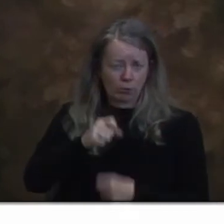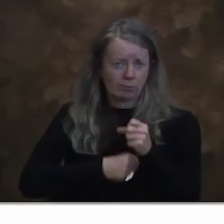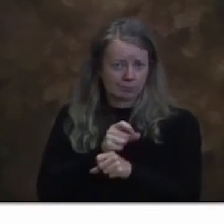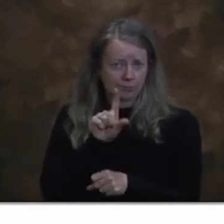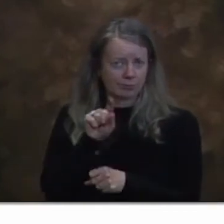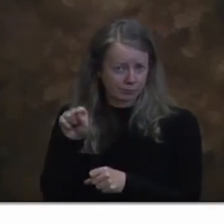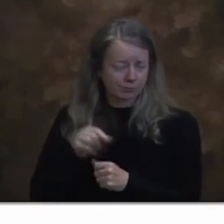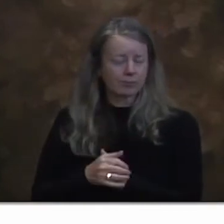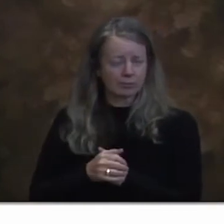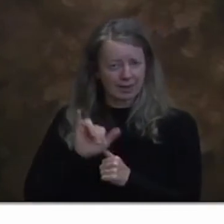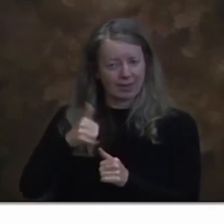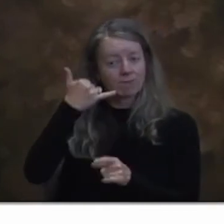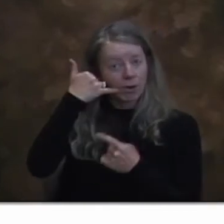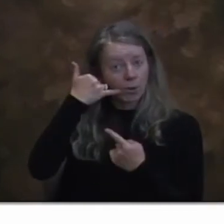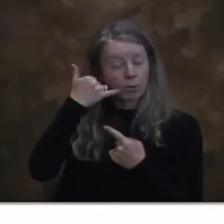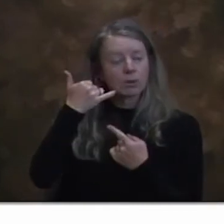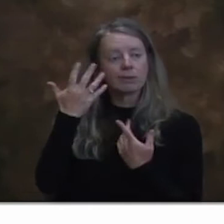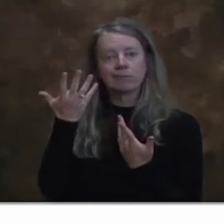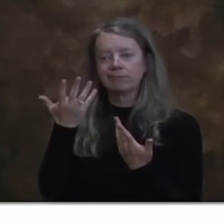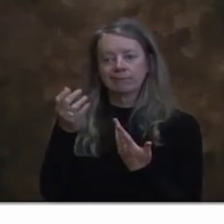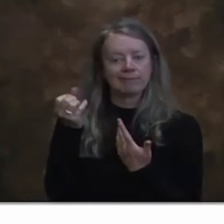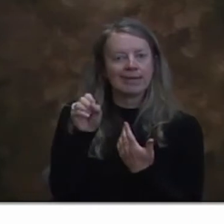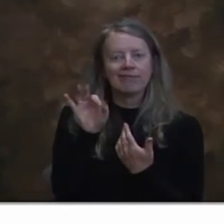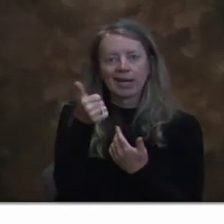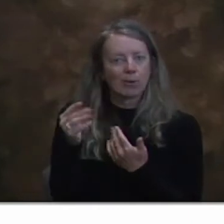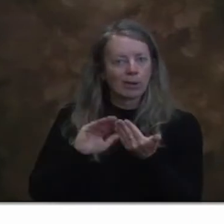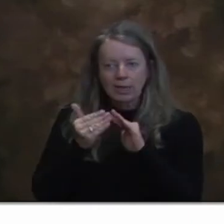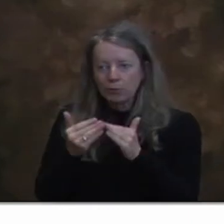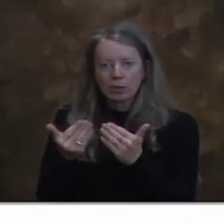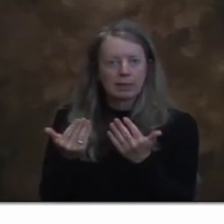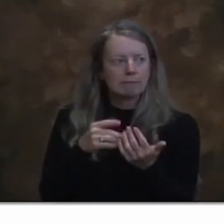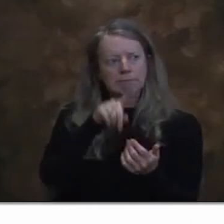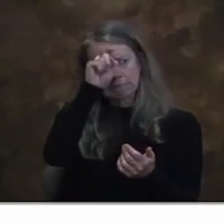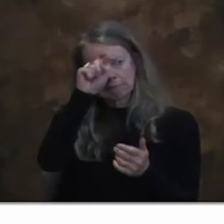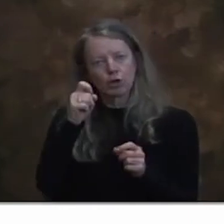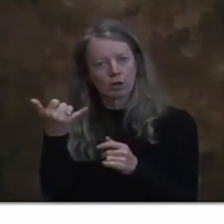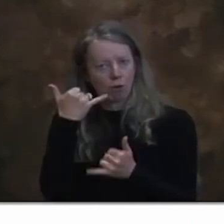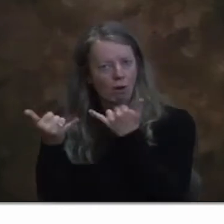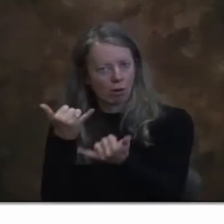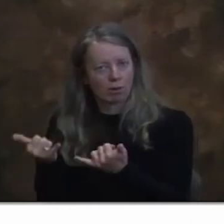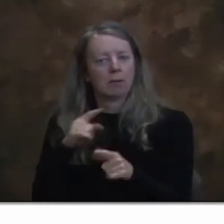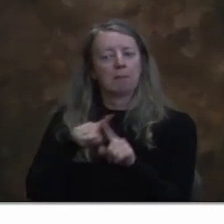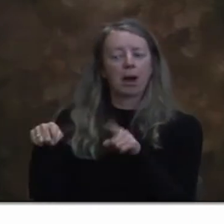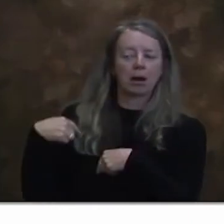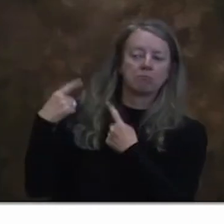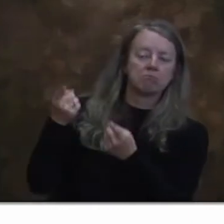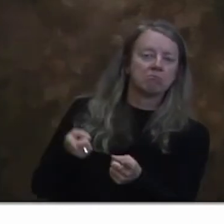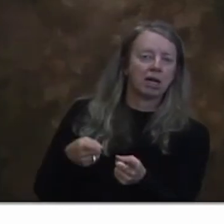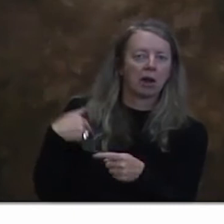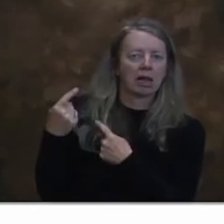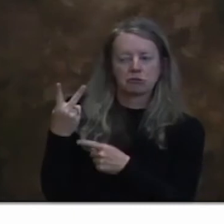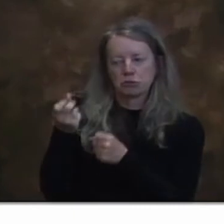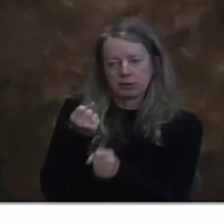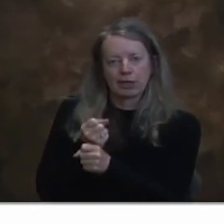2020, to address community members' questions. Over time, that call volume has decreased. We continue to have